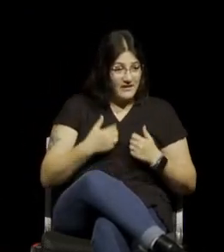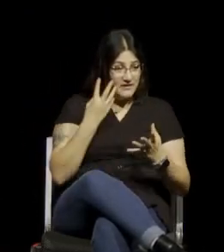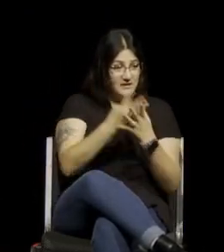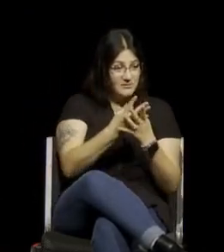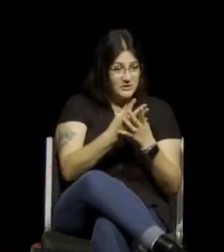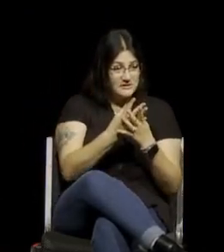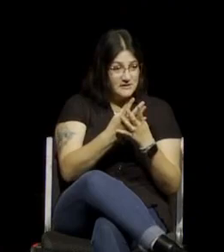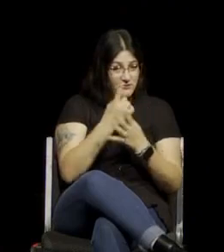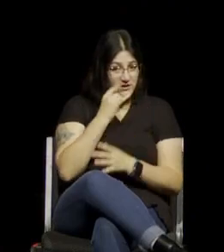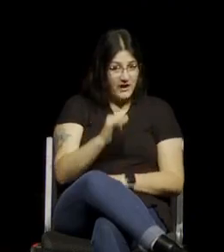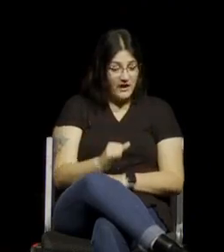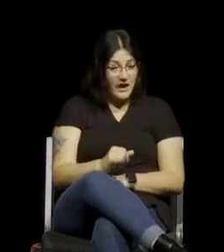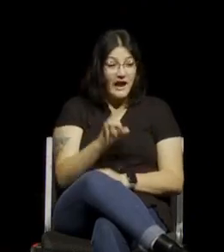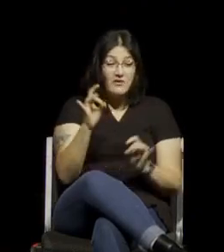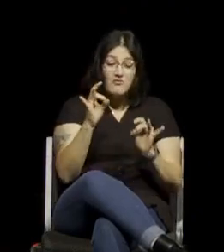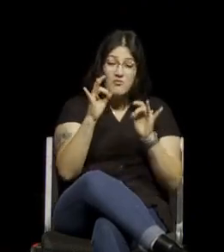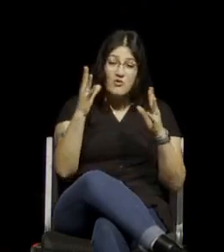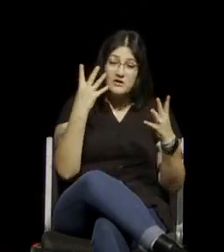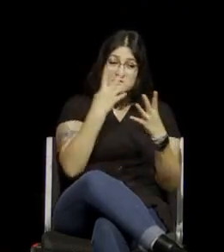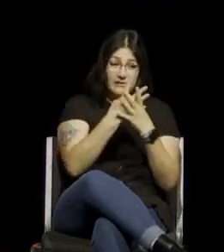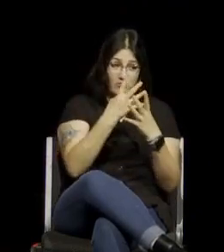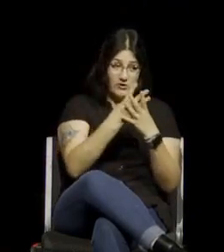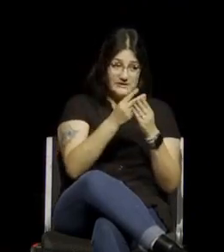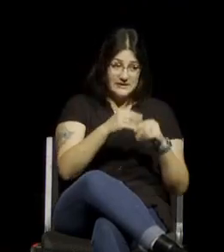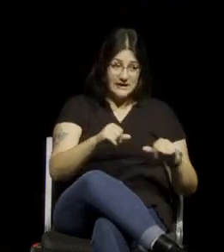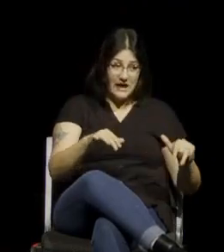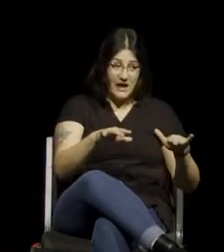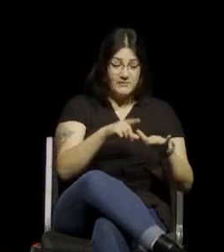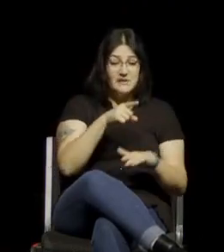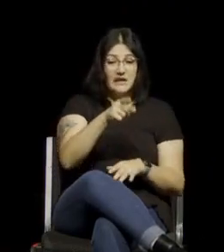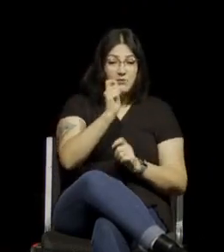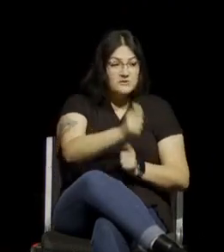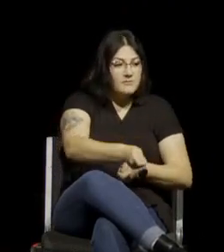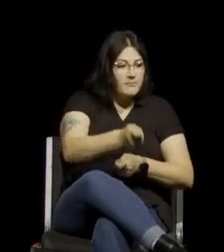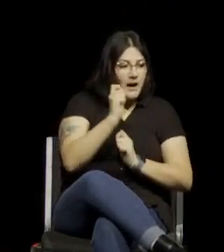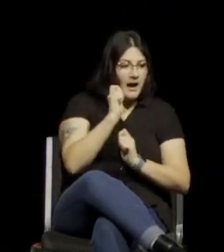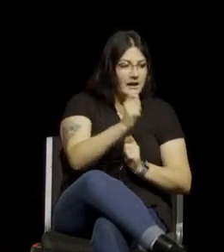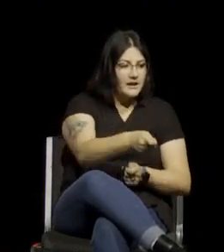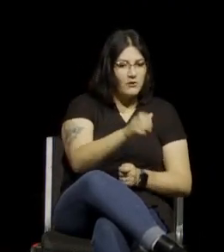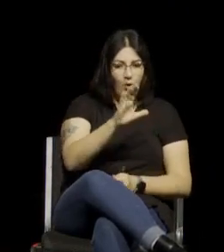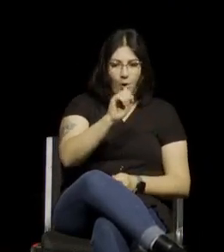And in the worst of the prison camps, he was mining coal.